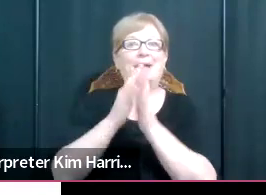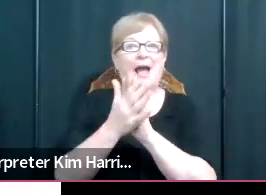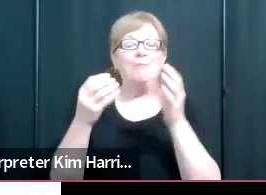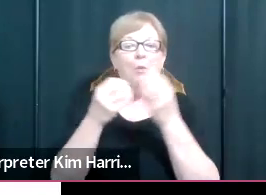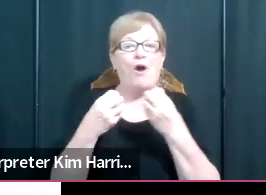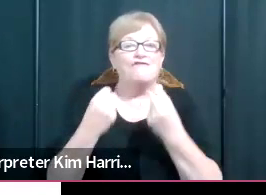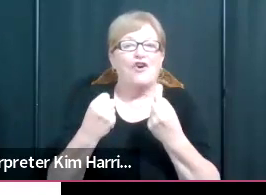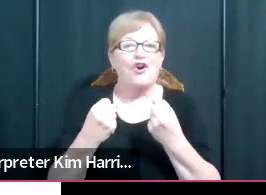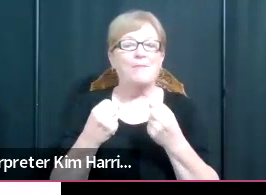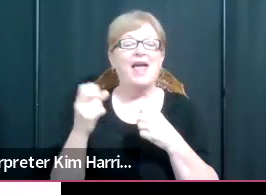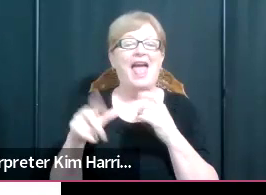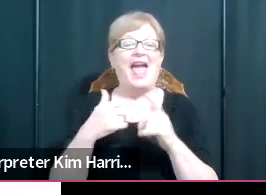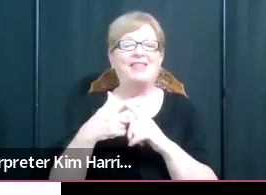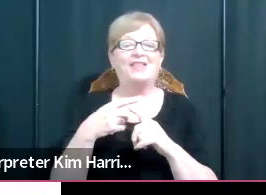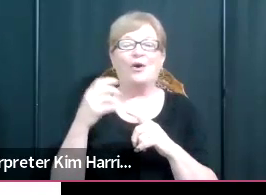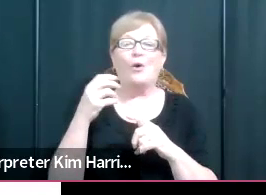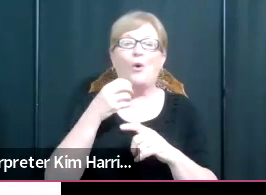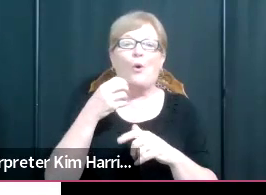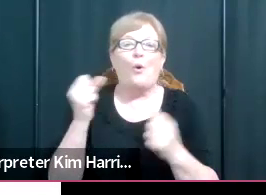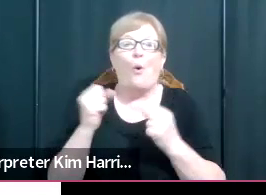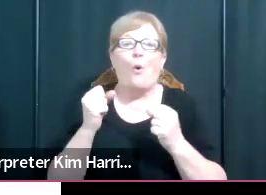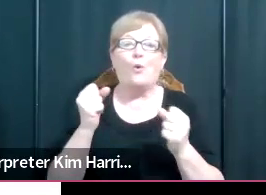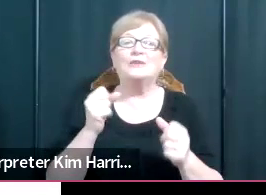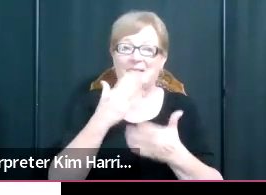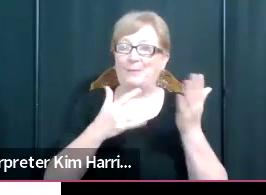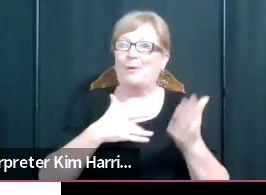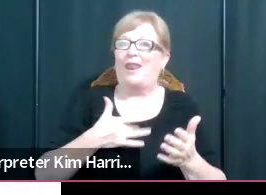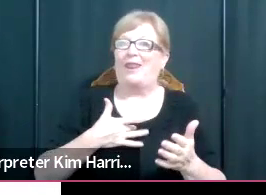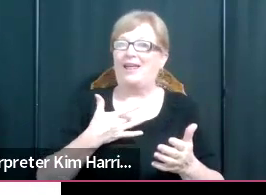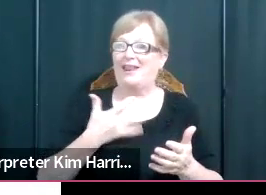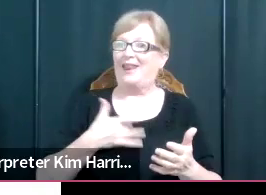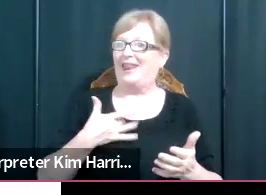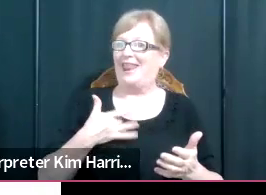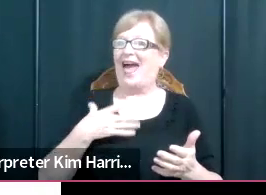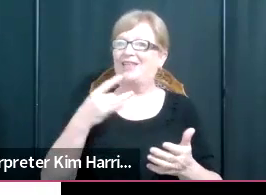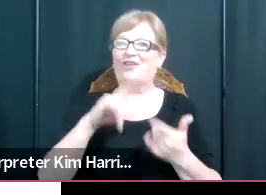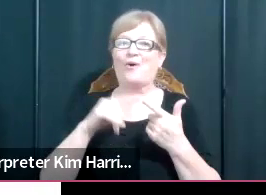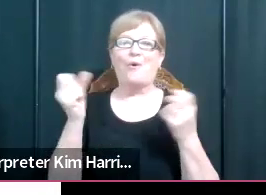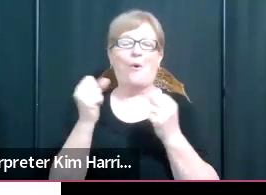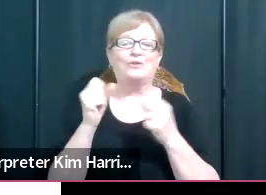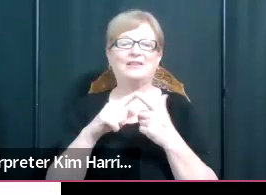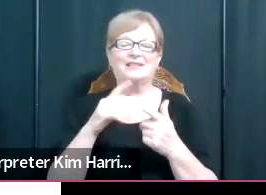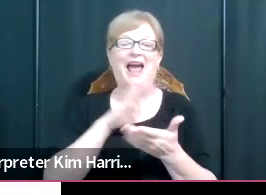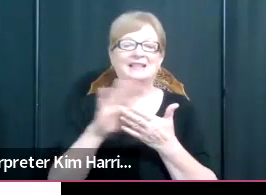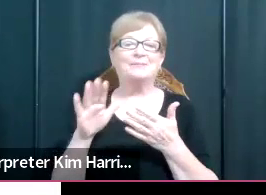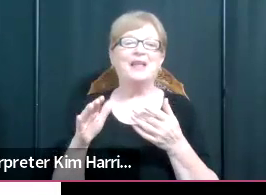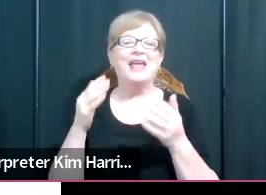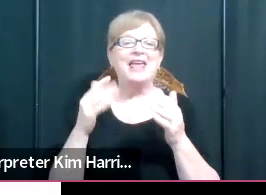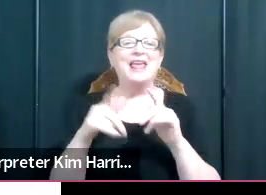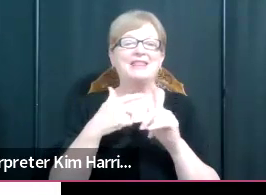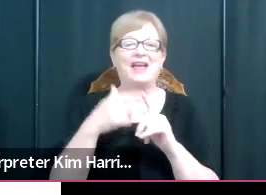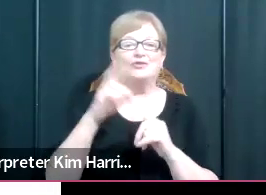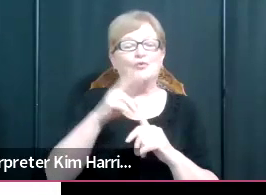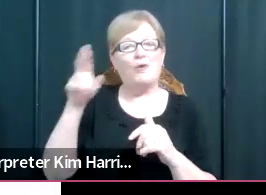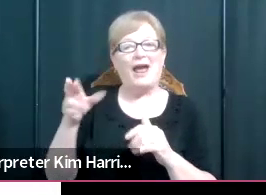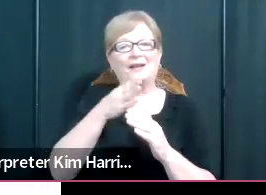the cold input can be really satisfying too. And so it can kind of firm it up a bit for you, which is nice. To the right of